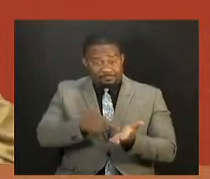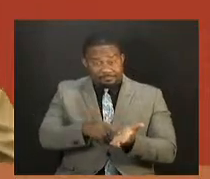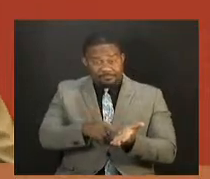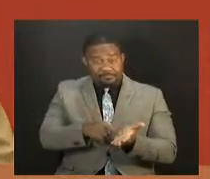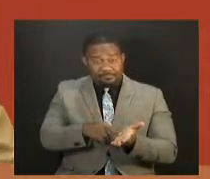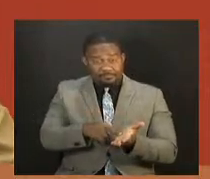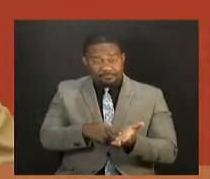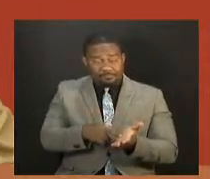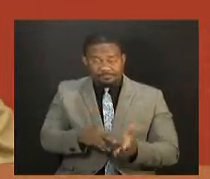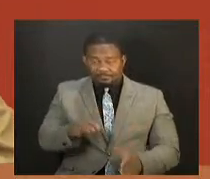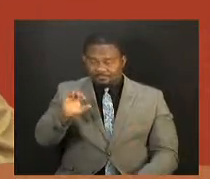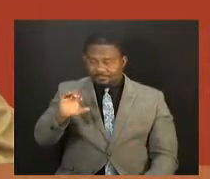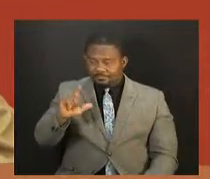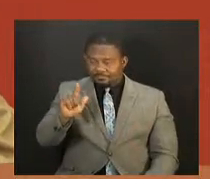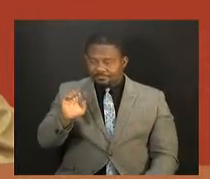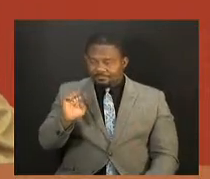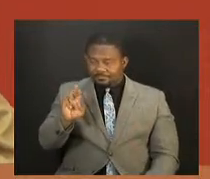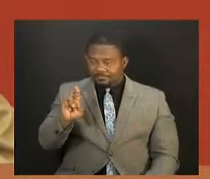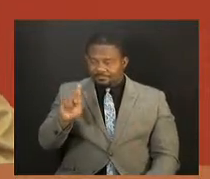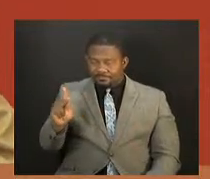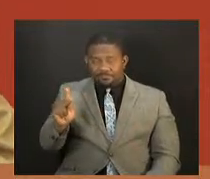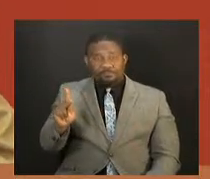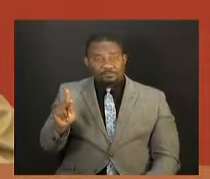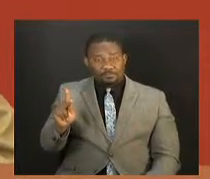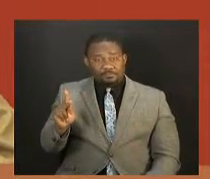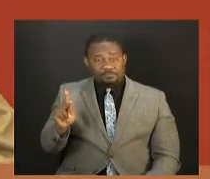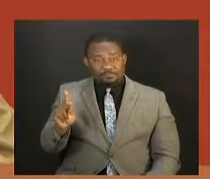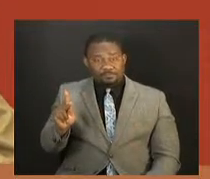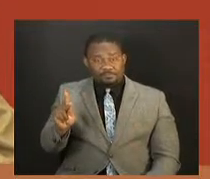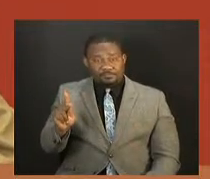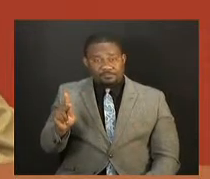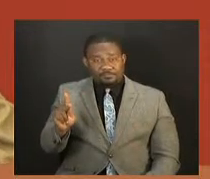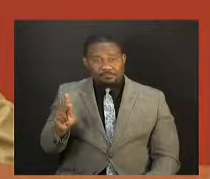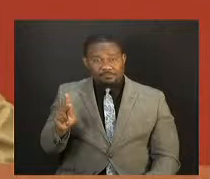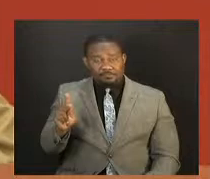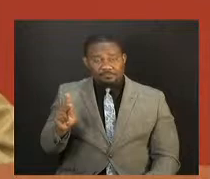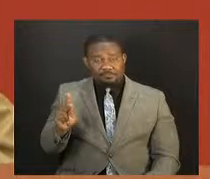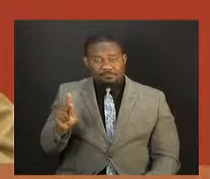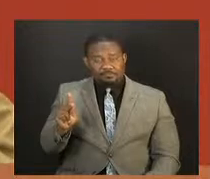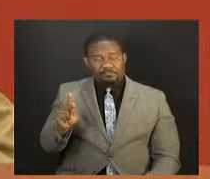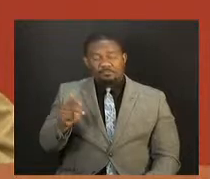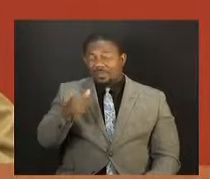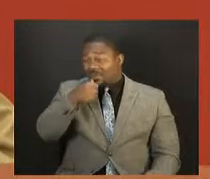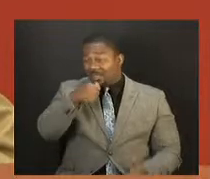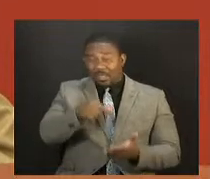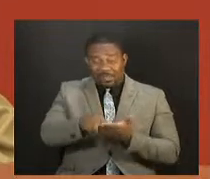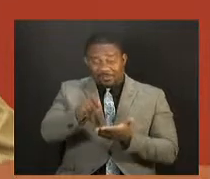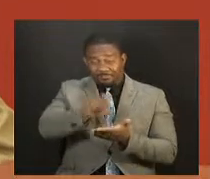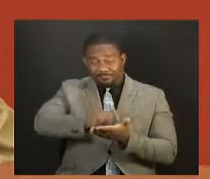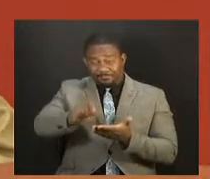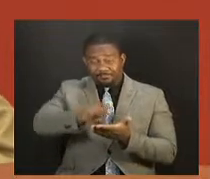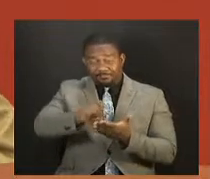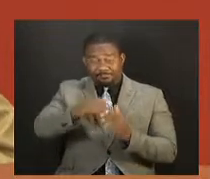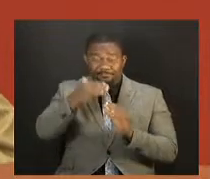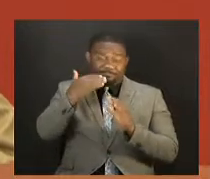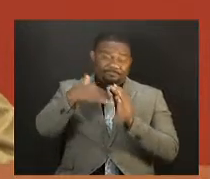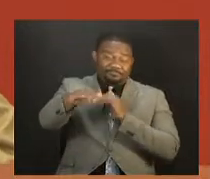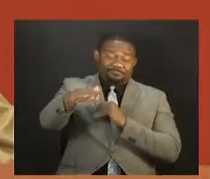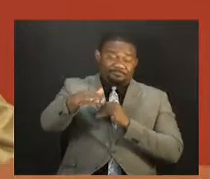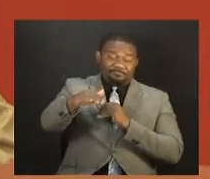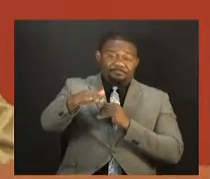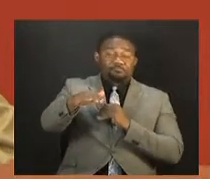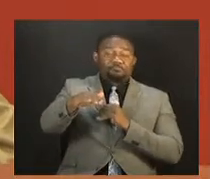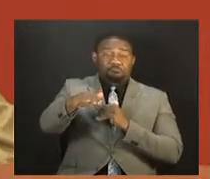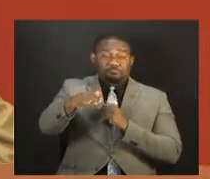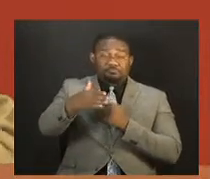the Clerk of Parliament wrote a letter to the Governor of Bank of